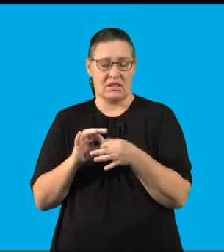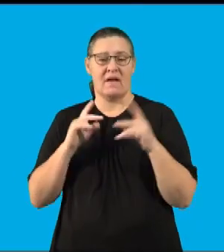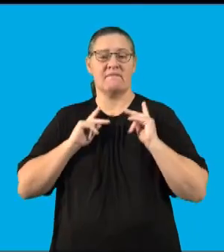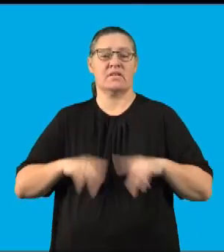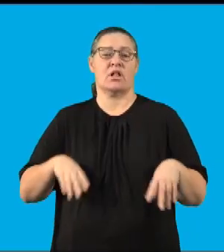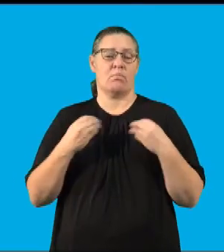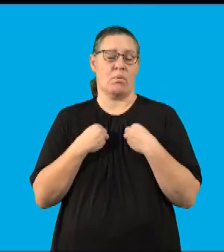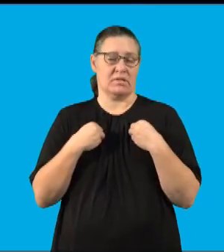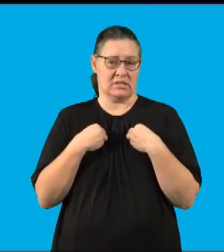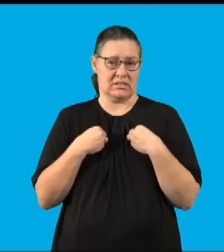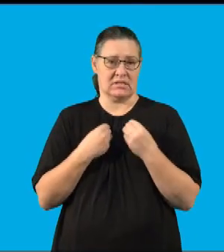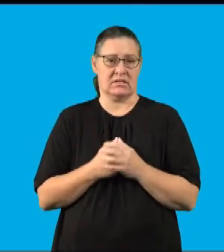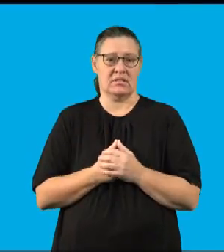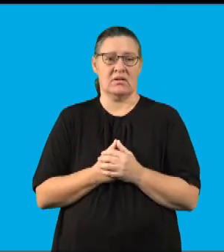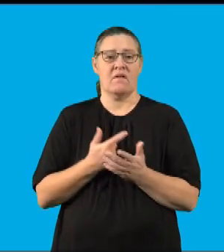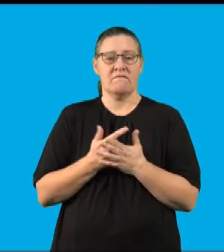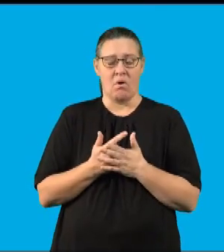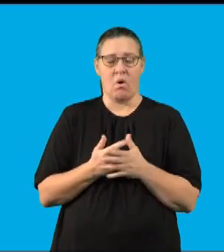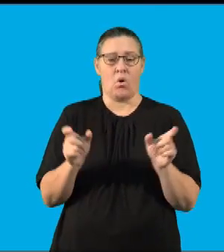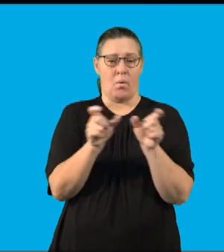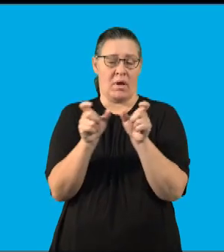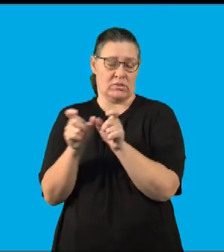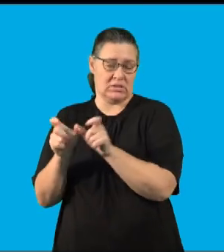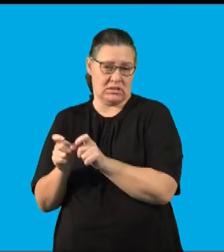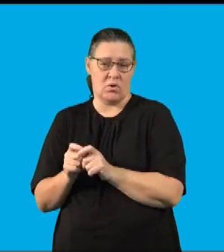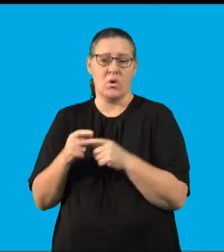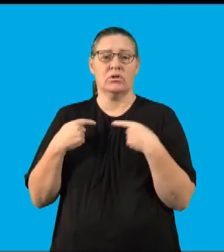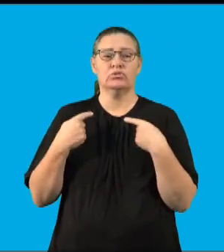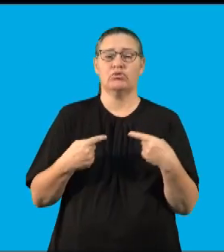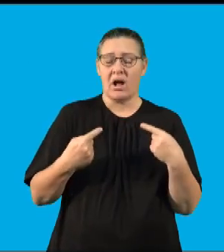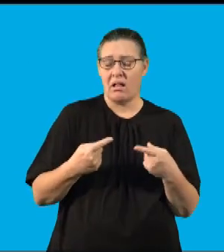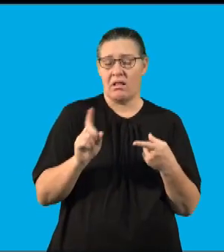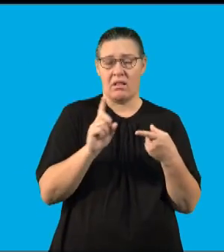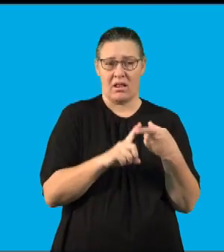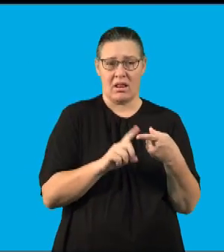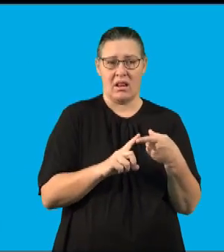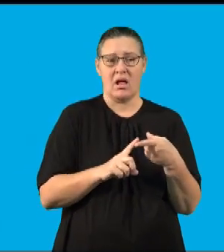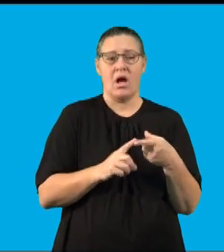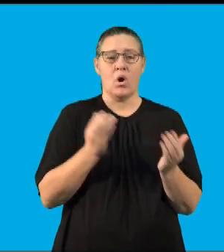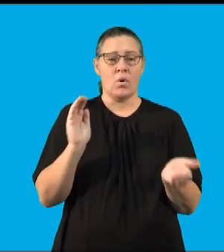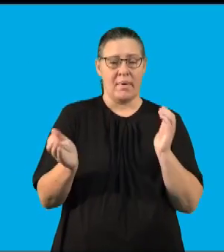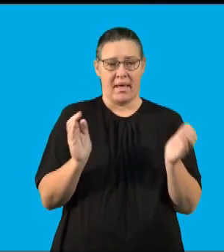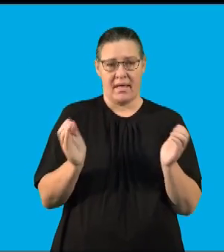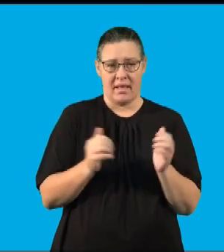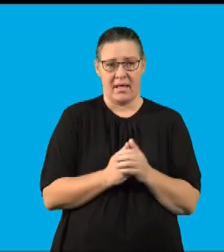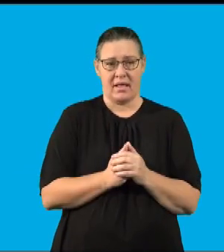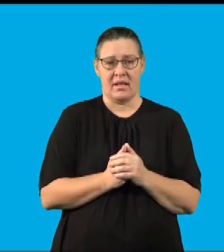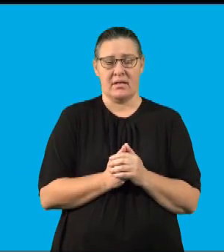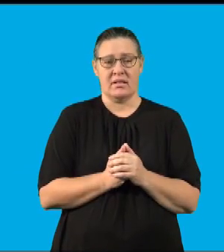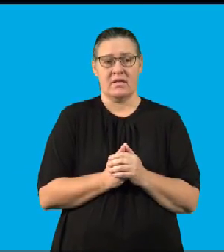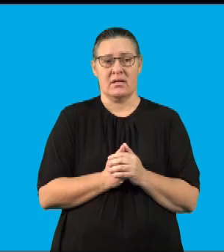are related to physical properties of compounds, we are struggling to, number one, to